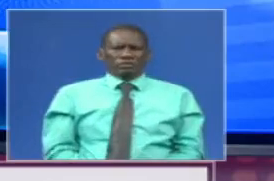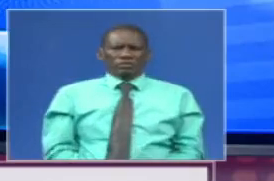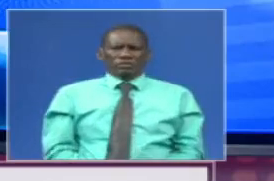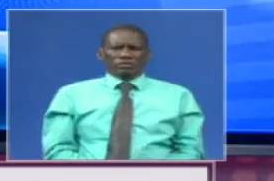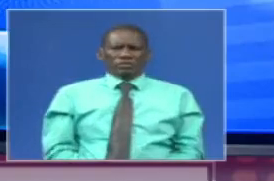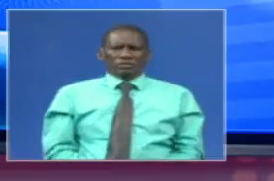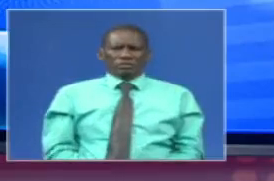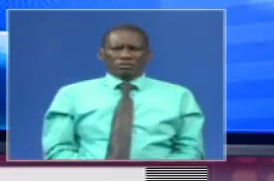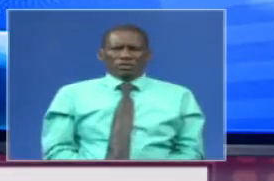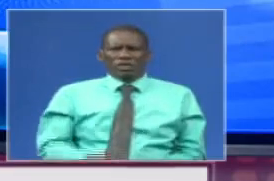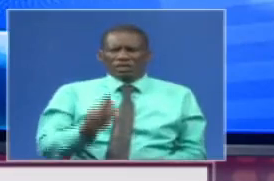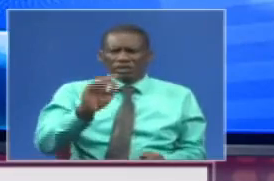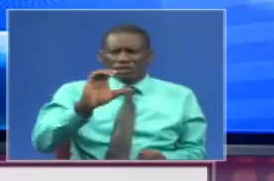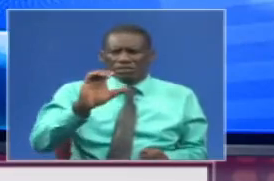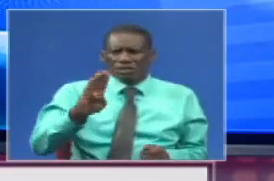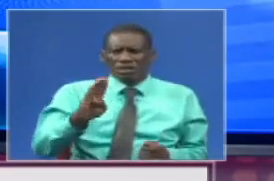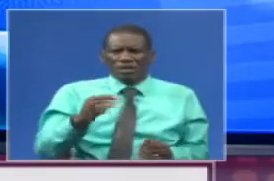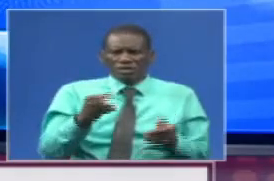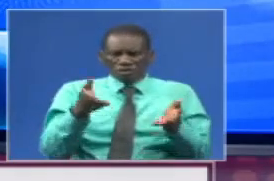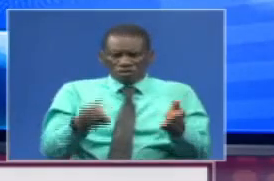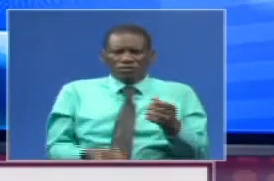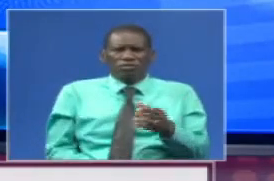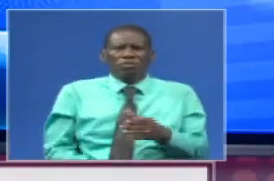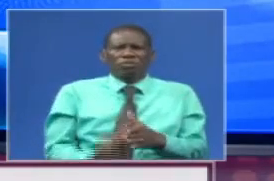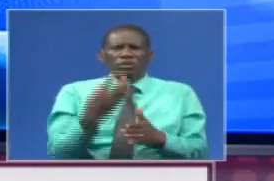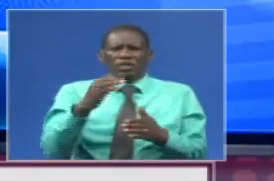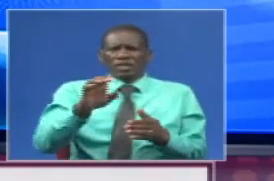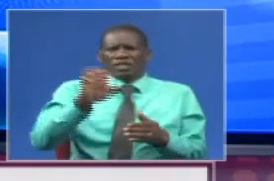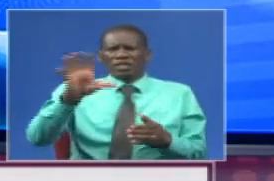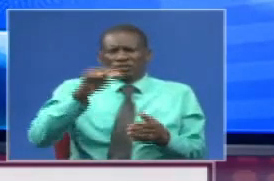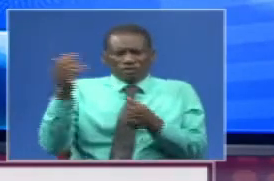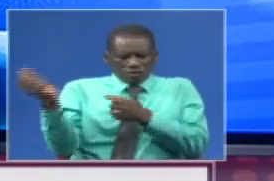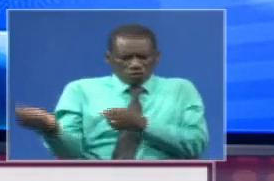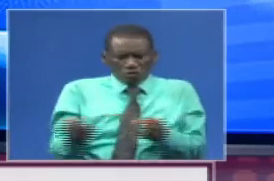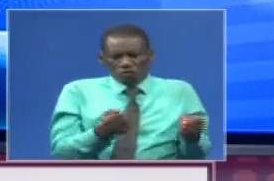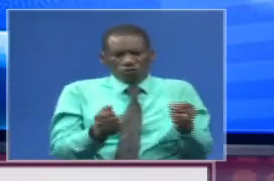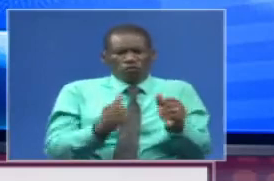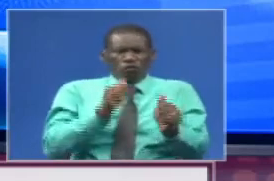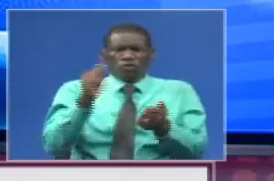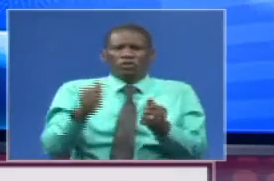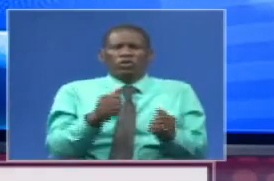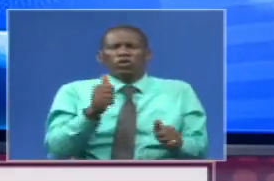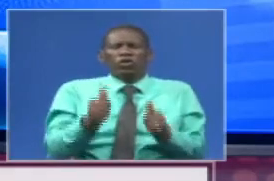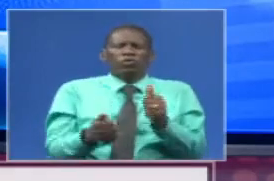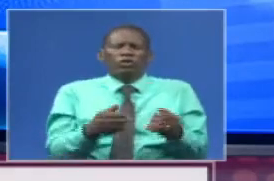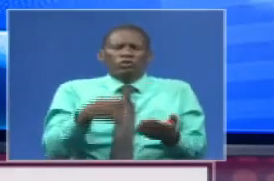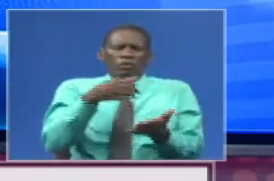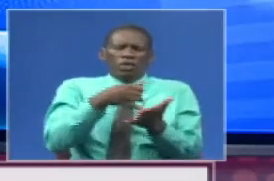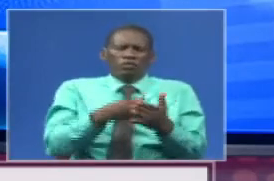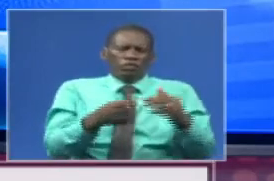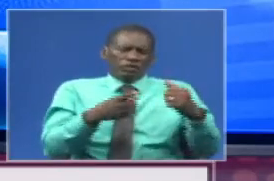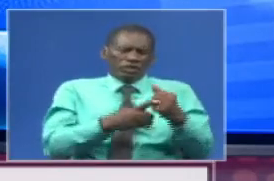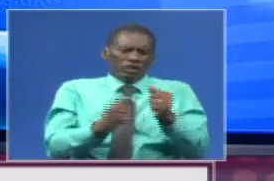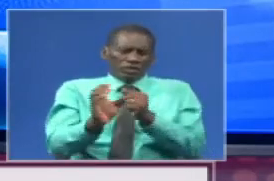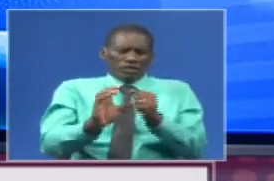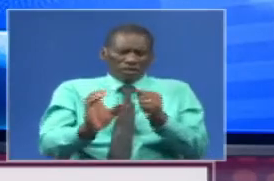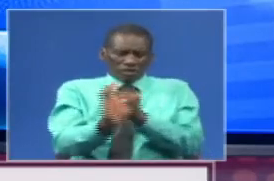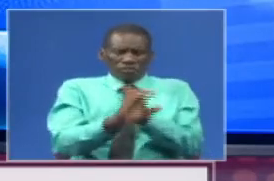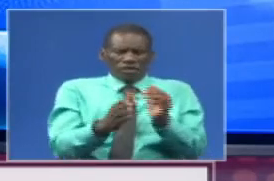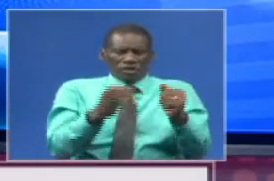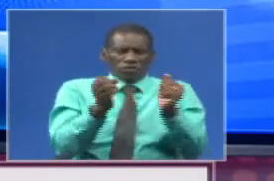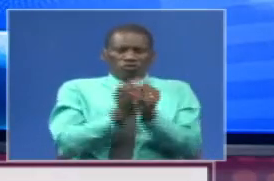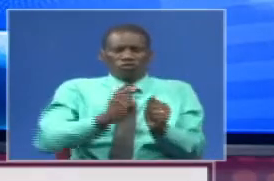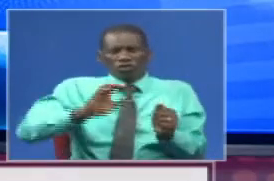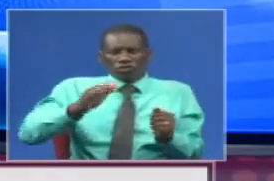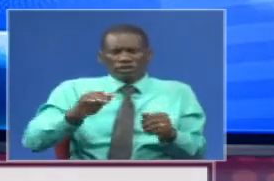where KCB Bank Kenya has today launched its inaugural East Africa Golf Tour that will traverse 6 countries and 12 counties in Kenya.